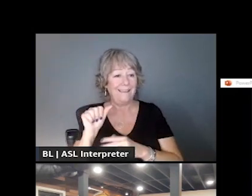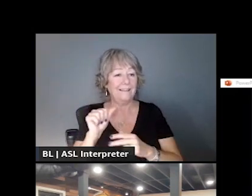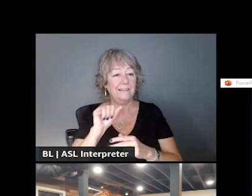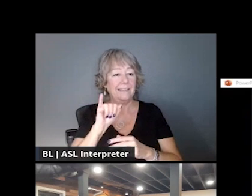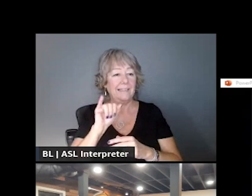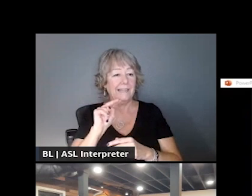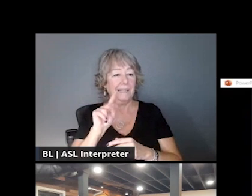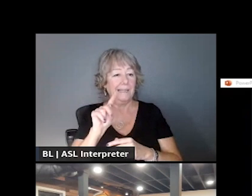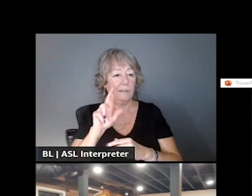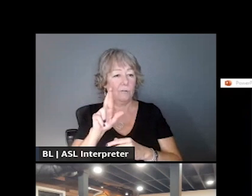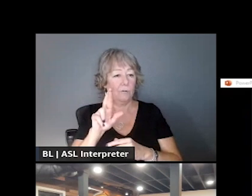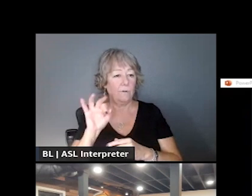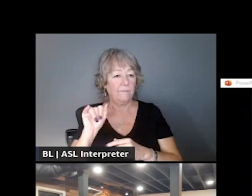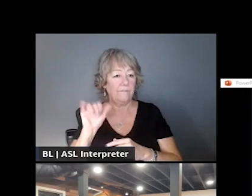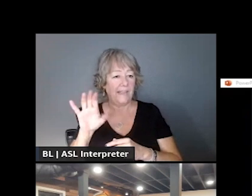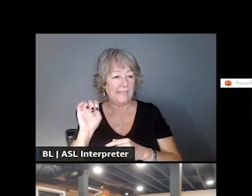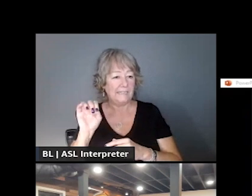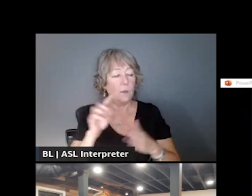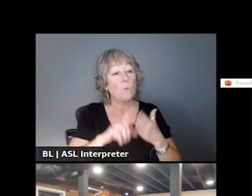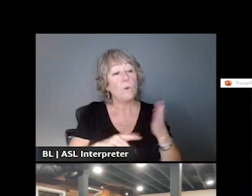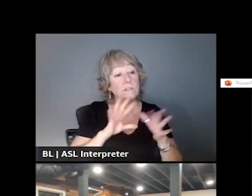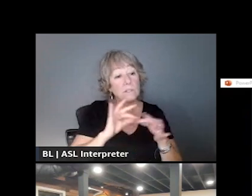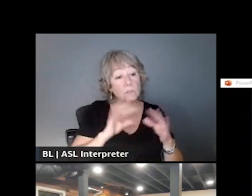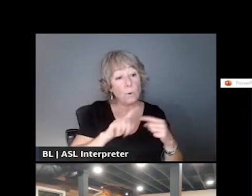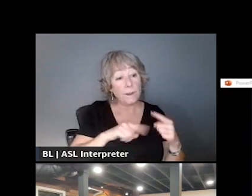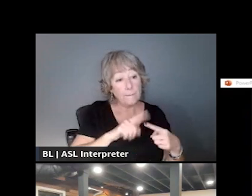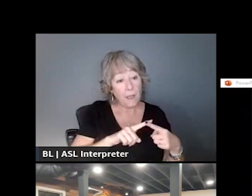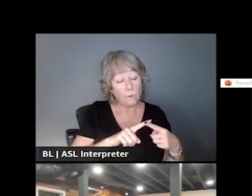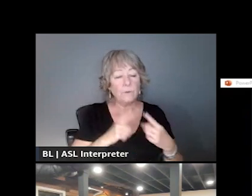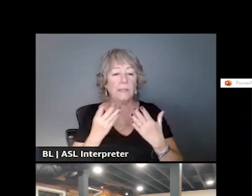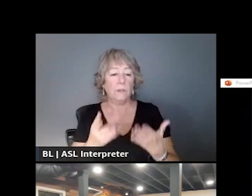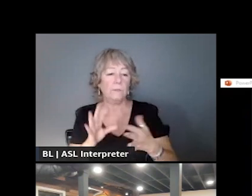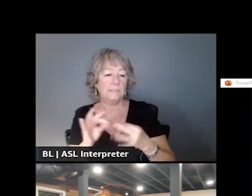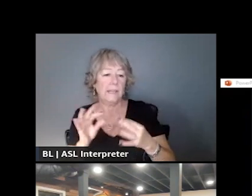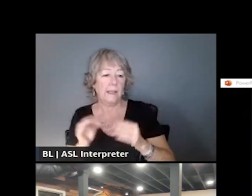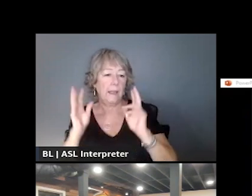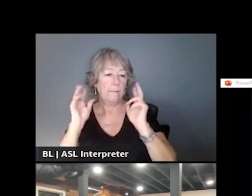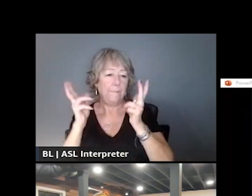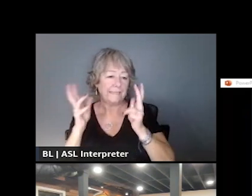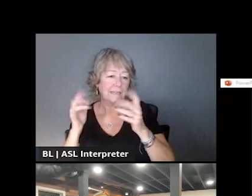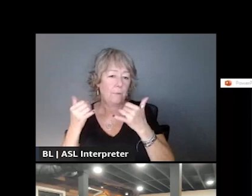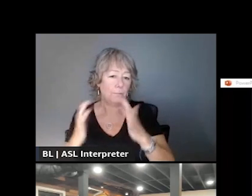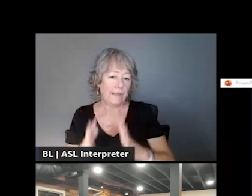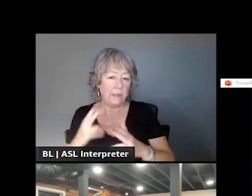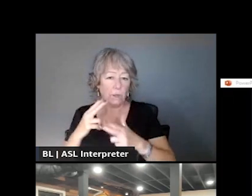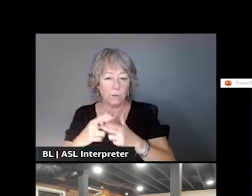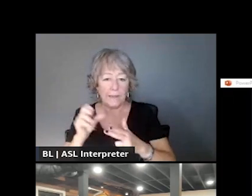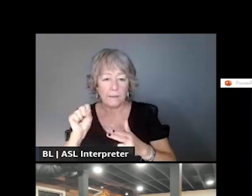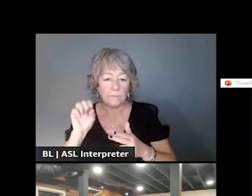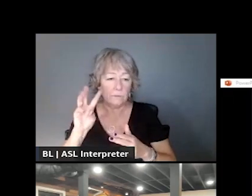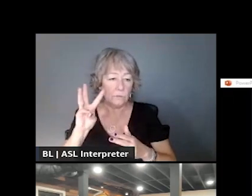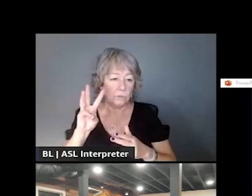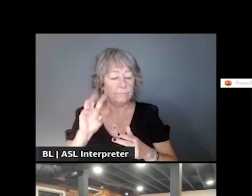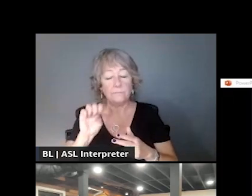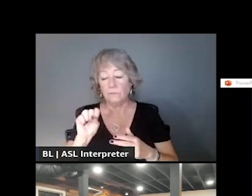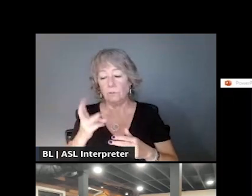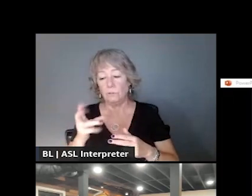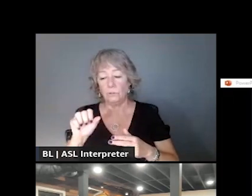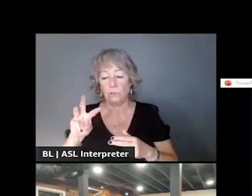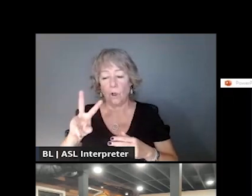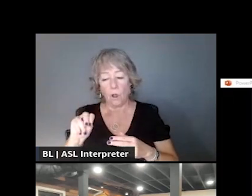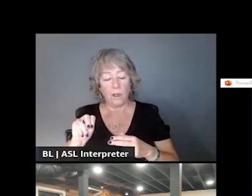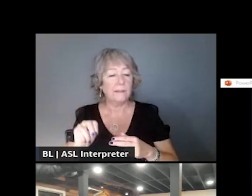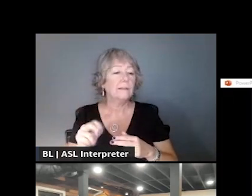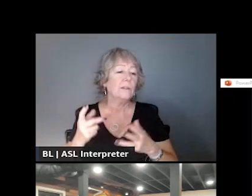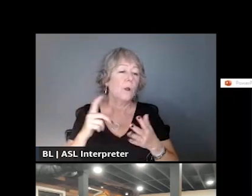know, what's the story about? Then you can type in this case, we have a basketball player named Sean. You know, who are the main characters? What's the climate of the